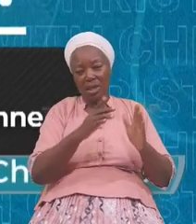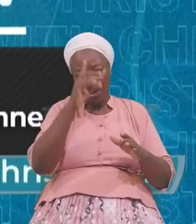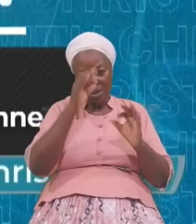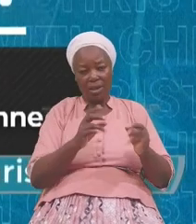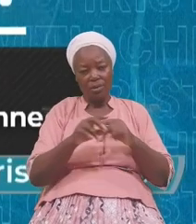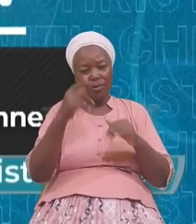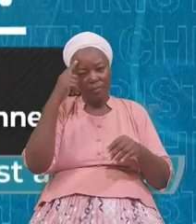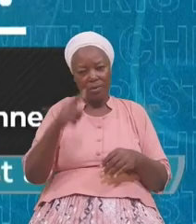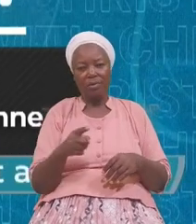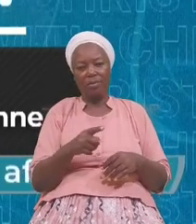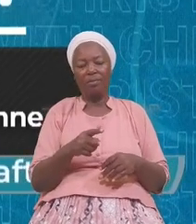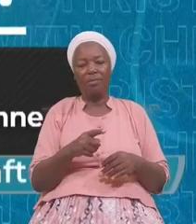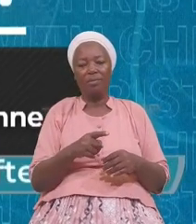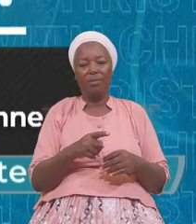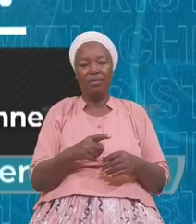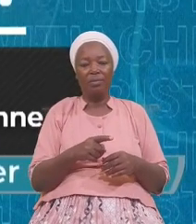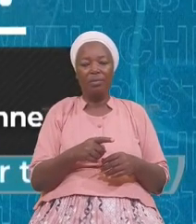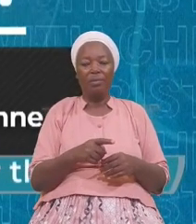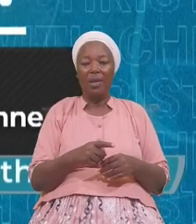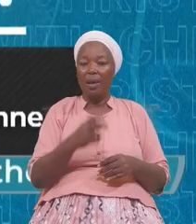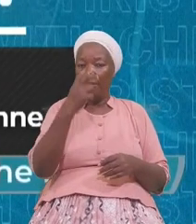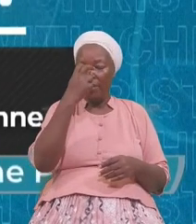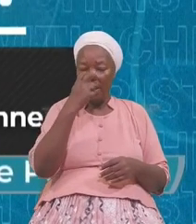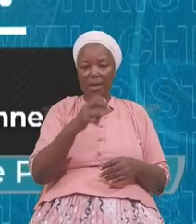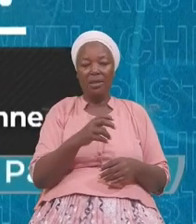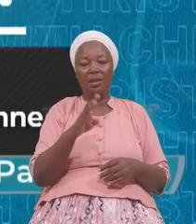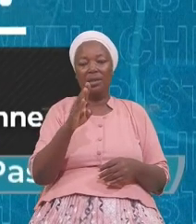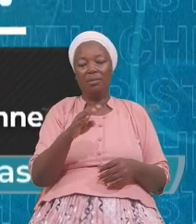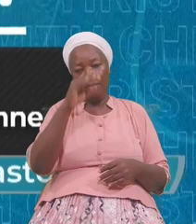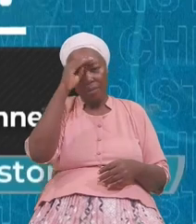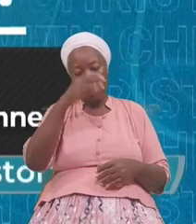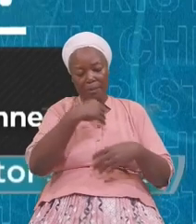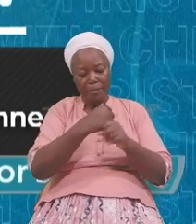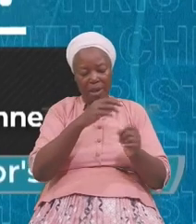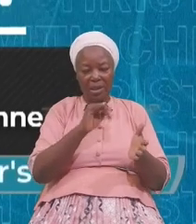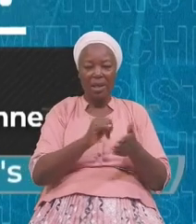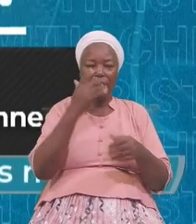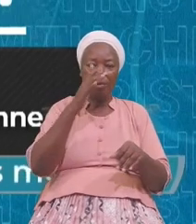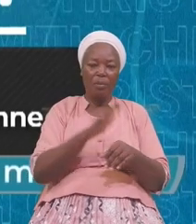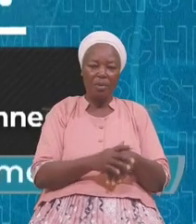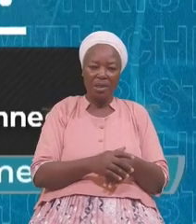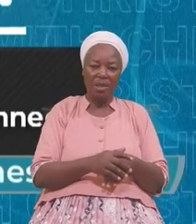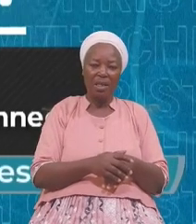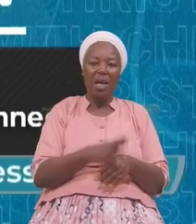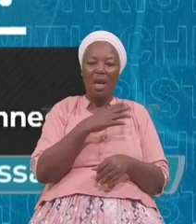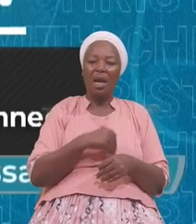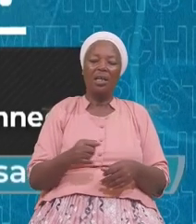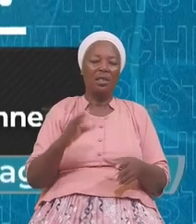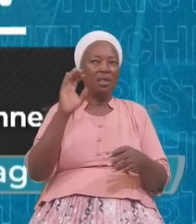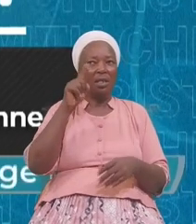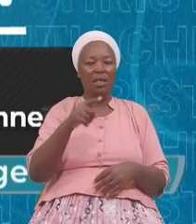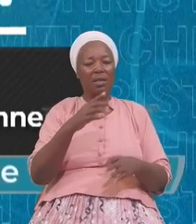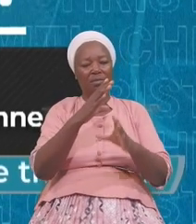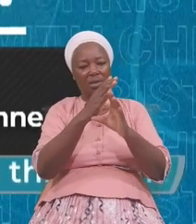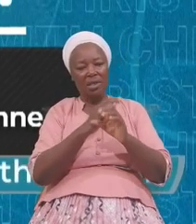clearly tonight. Blind Bartimaeus made the promise his premise and he received.